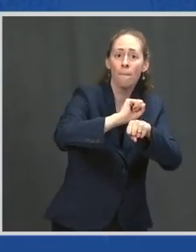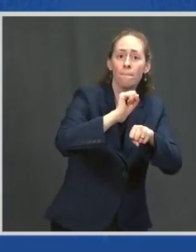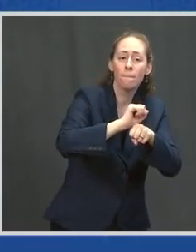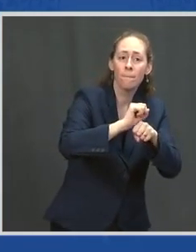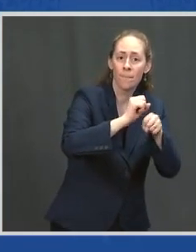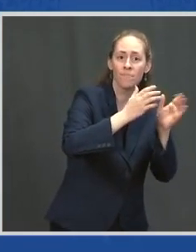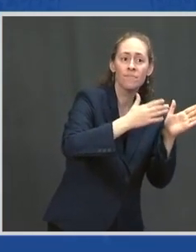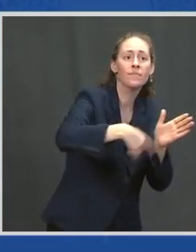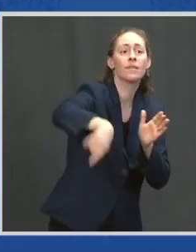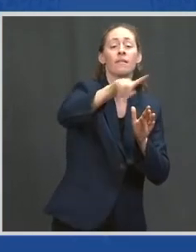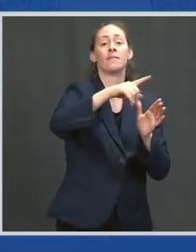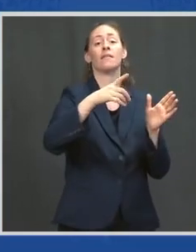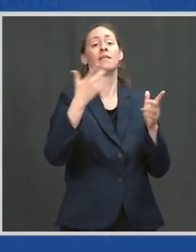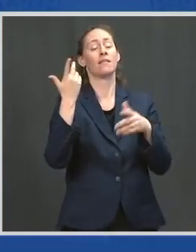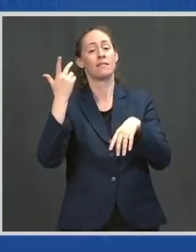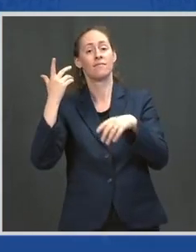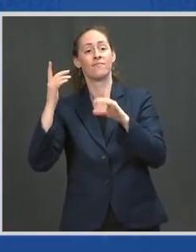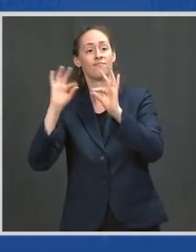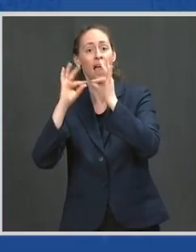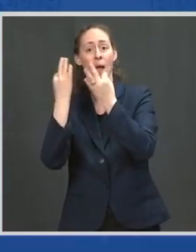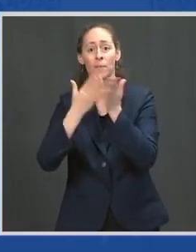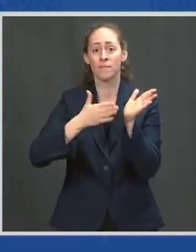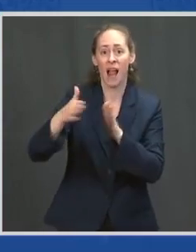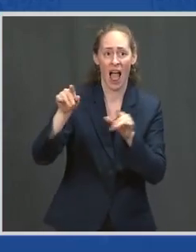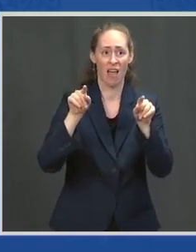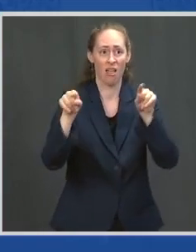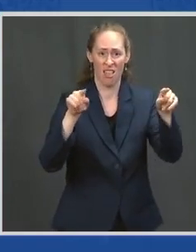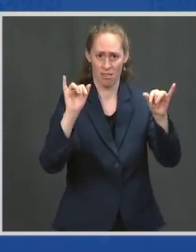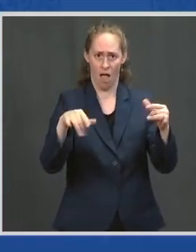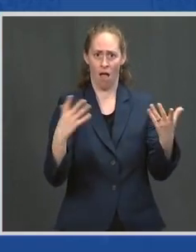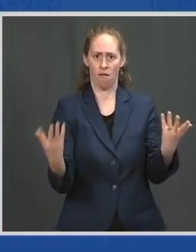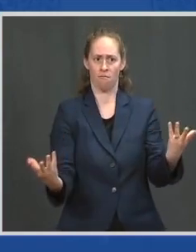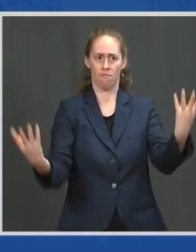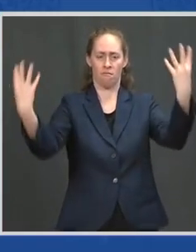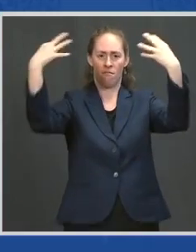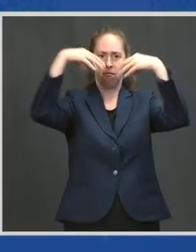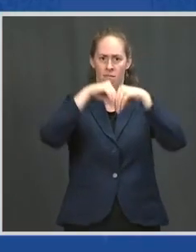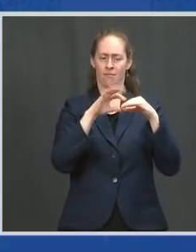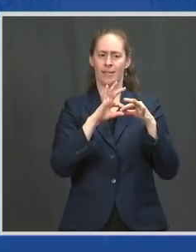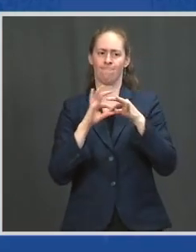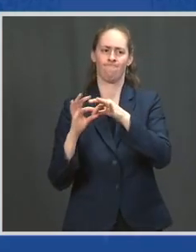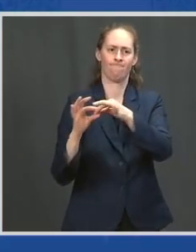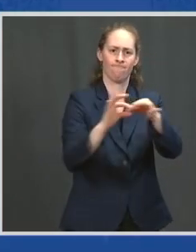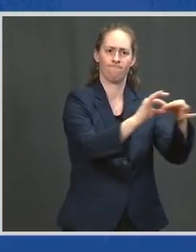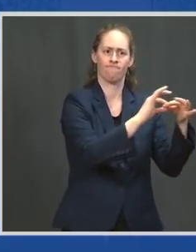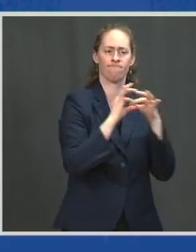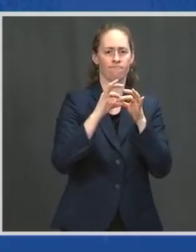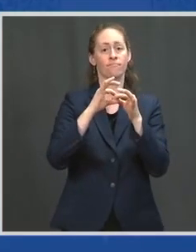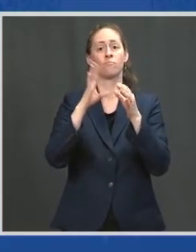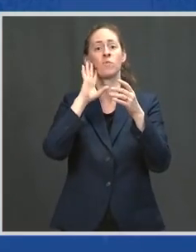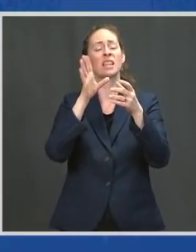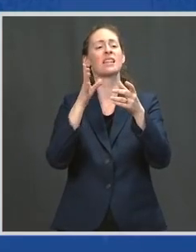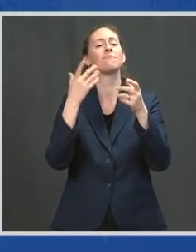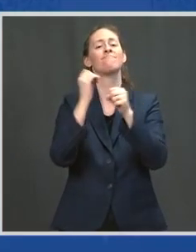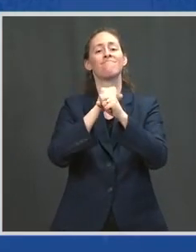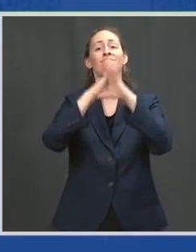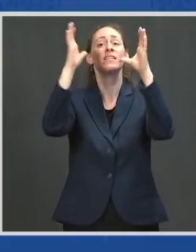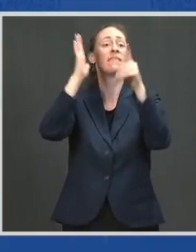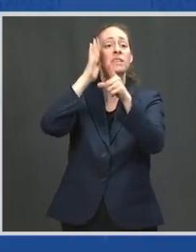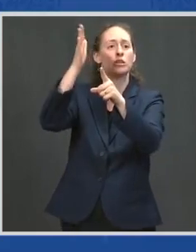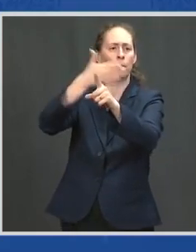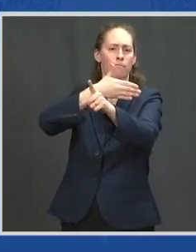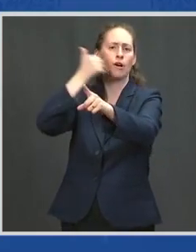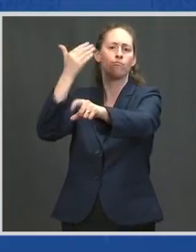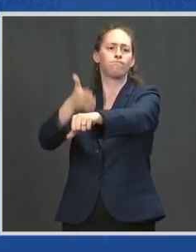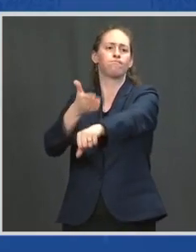deliver the future we need. He's going to deliver on our promise of opportunity for